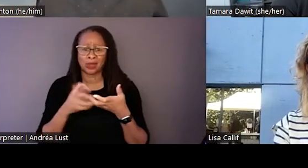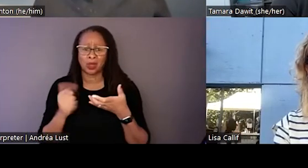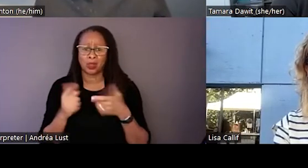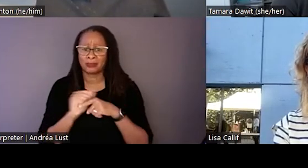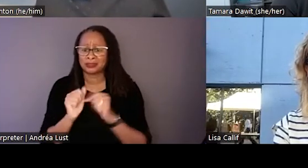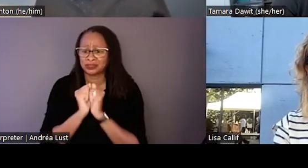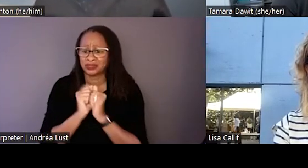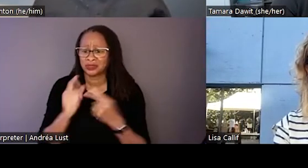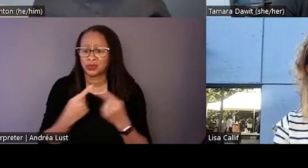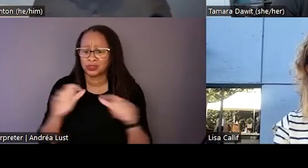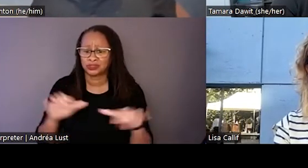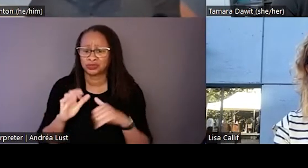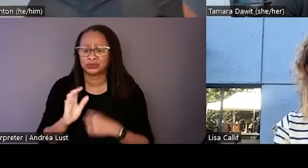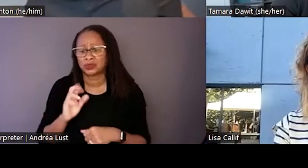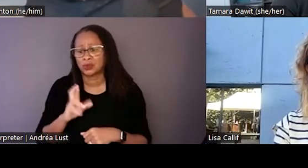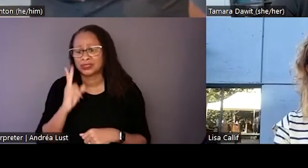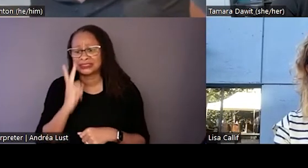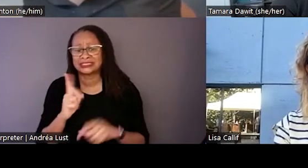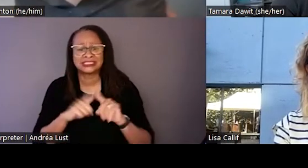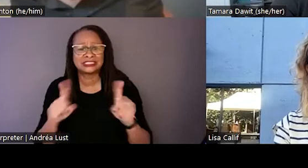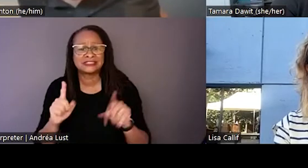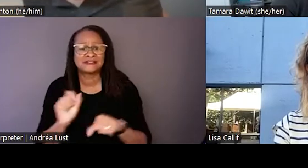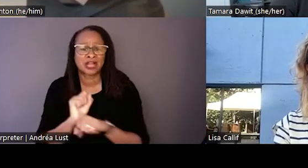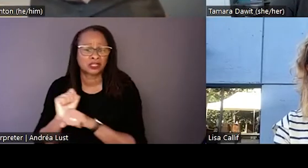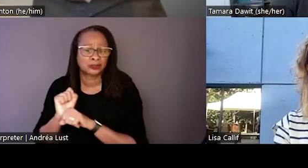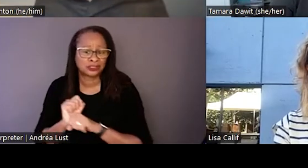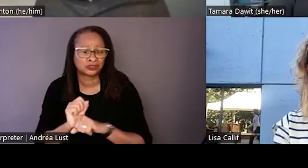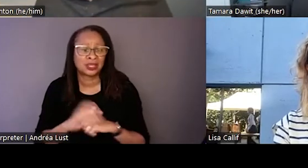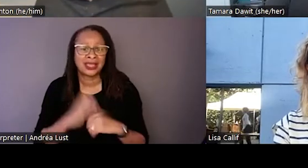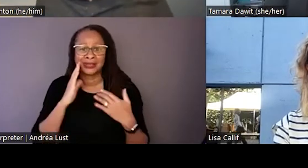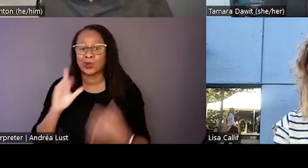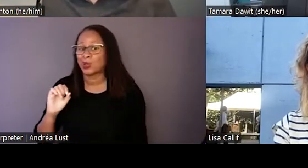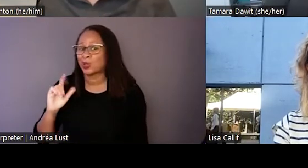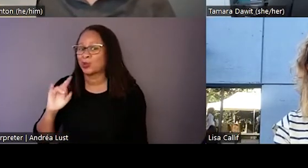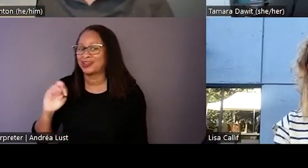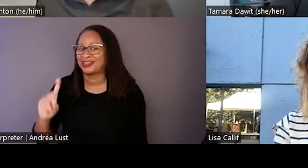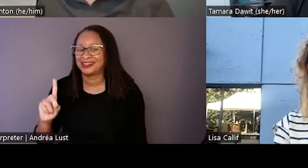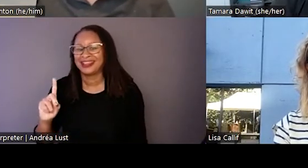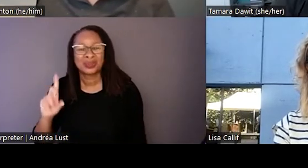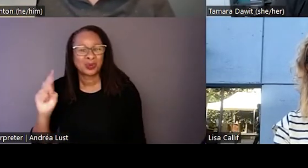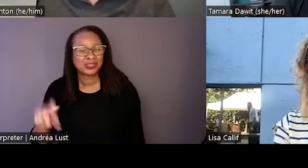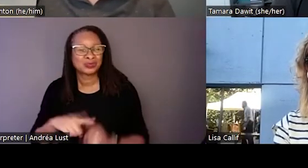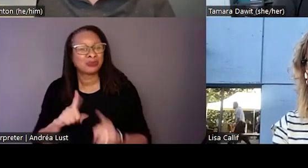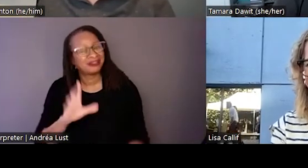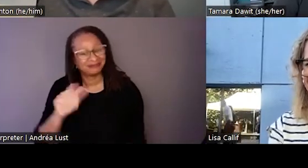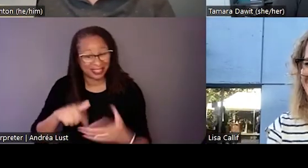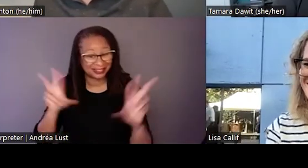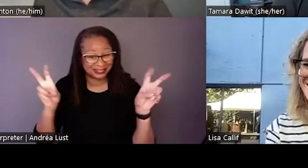you're pursuing your different occupations? I know it's a loaded question, but it's a loaded money conference.